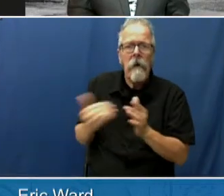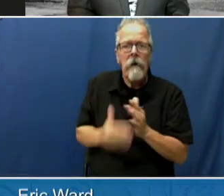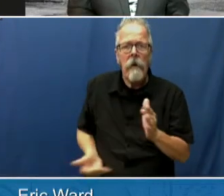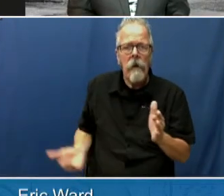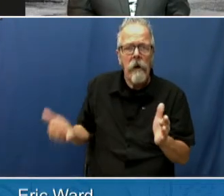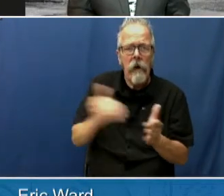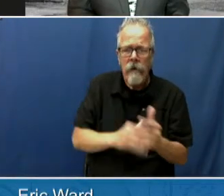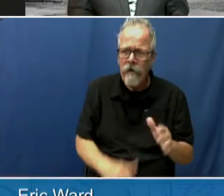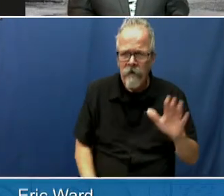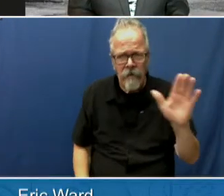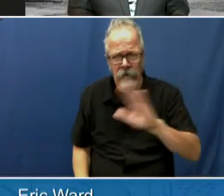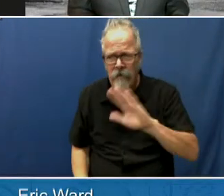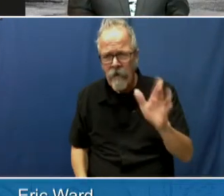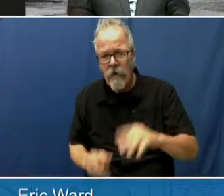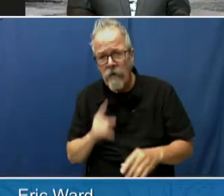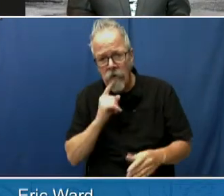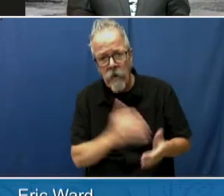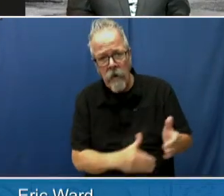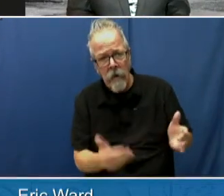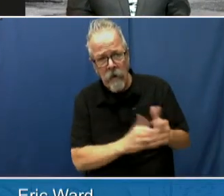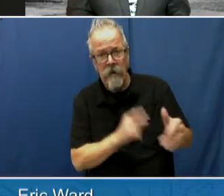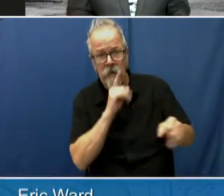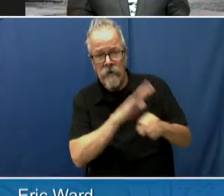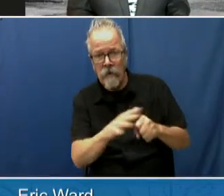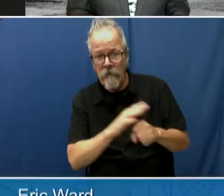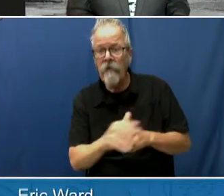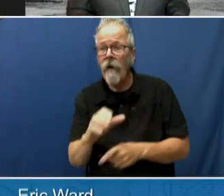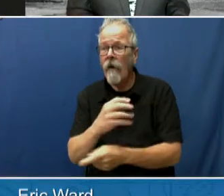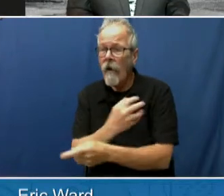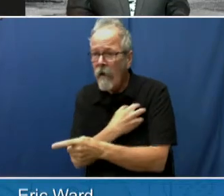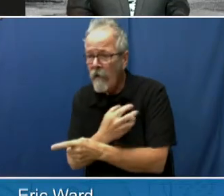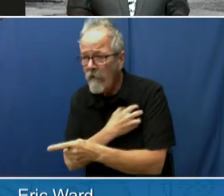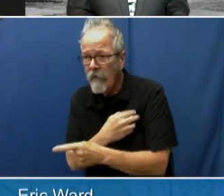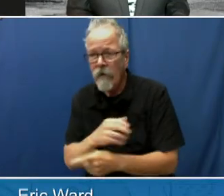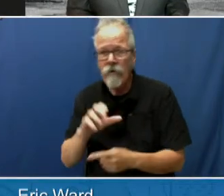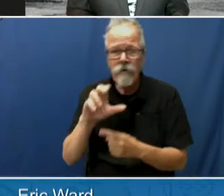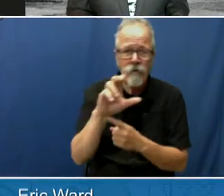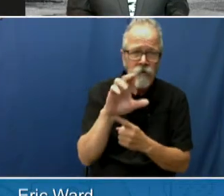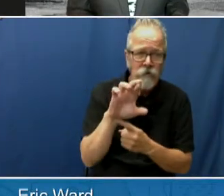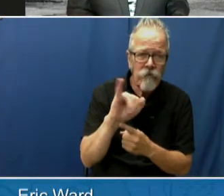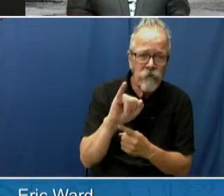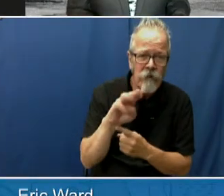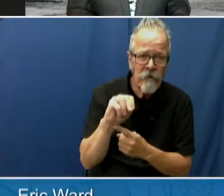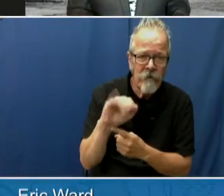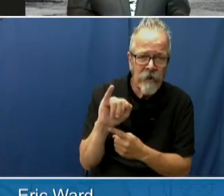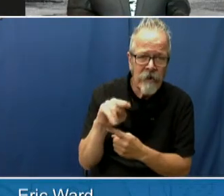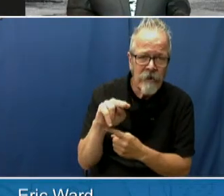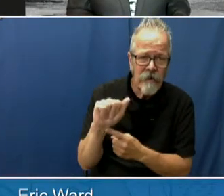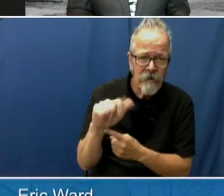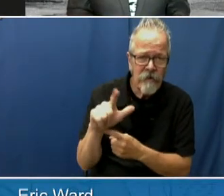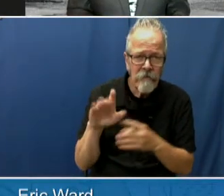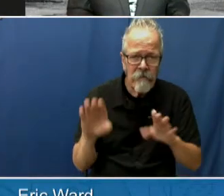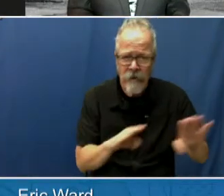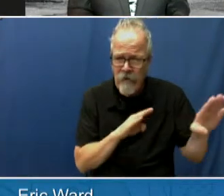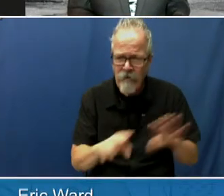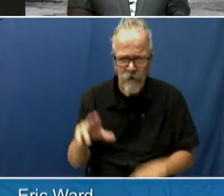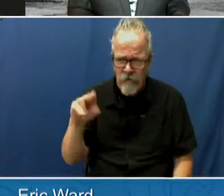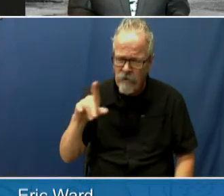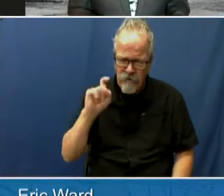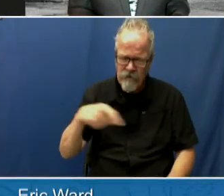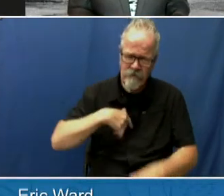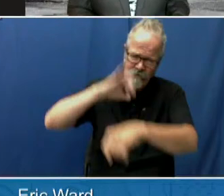enforcement and criminal activity. This is about developing a larger set of initiatives to prevent in an attempt